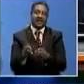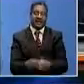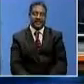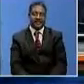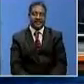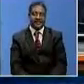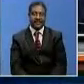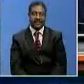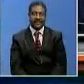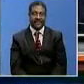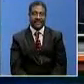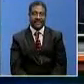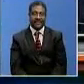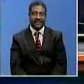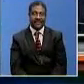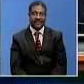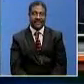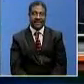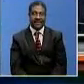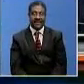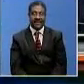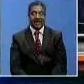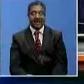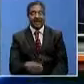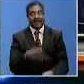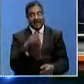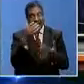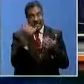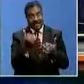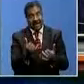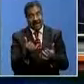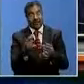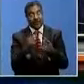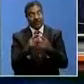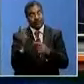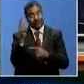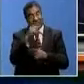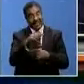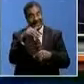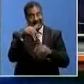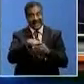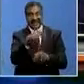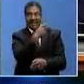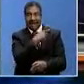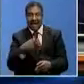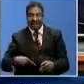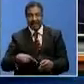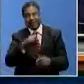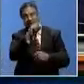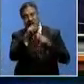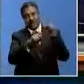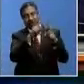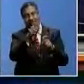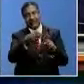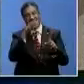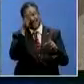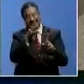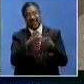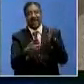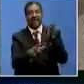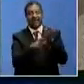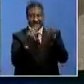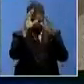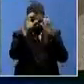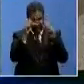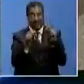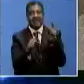This is a maiden Vice President's Question Time in Parliament. Vice President Mutale Nalumango attended to various